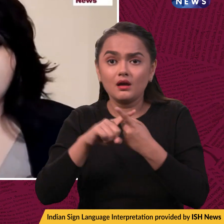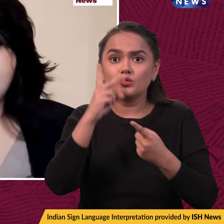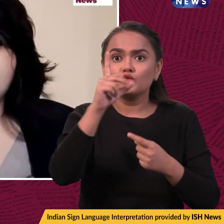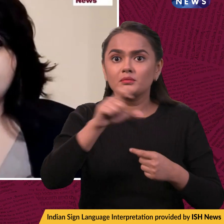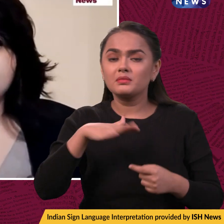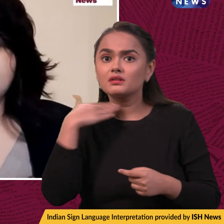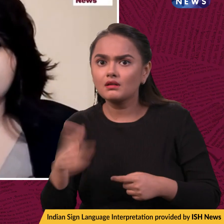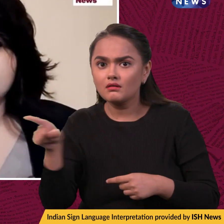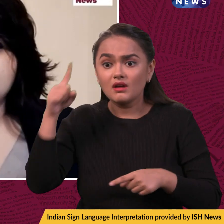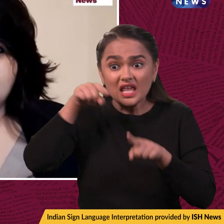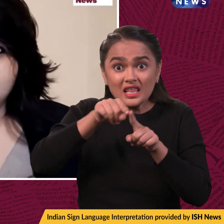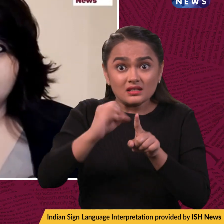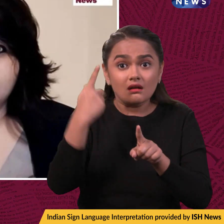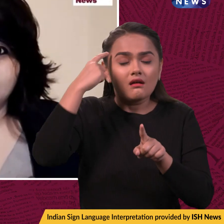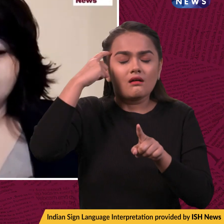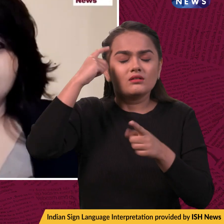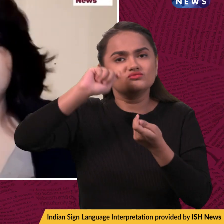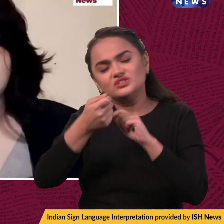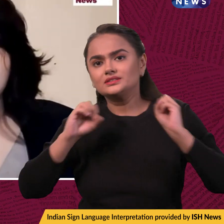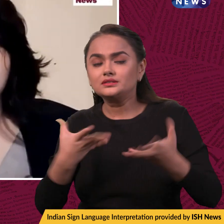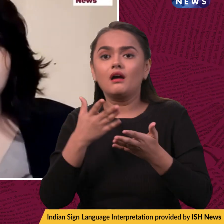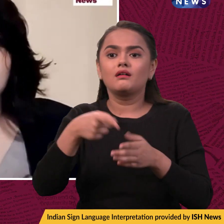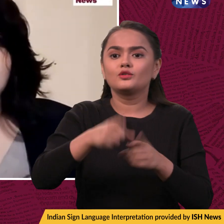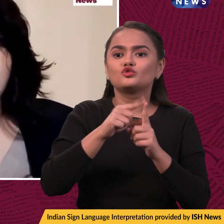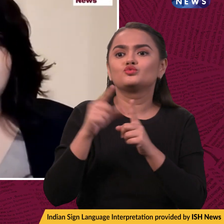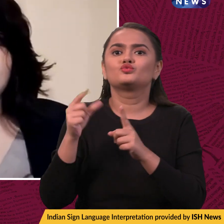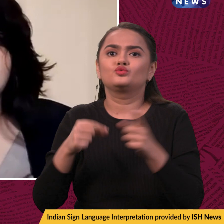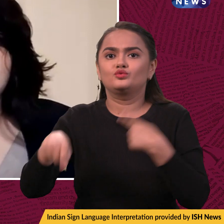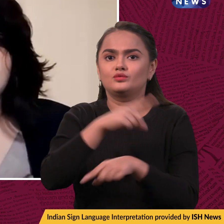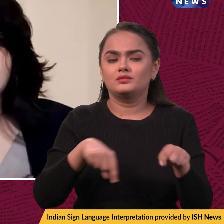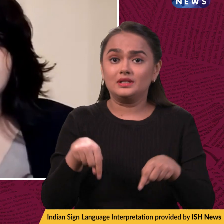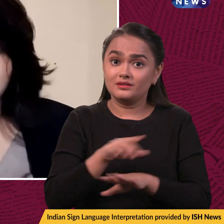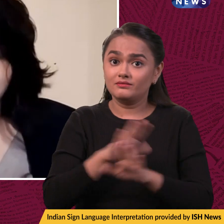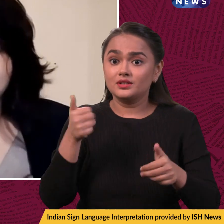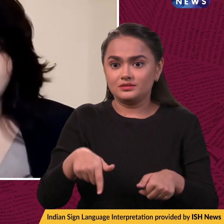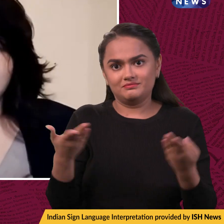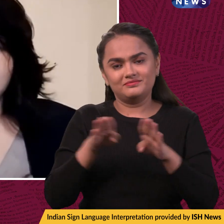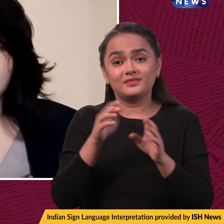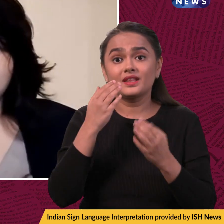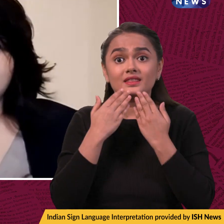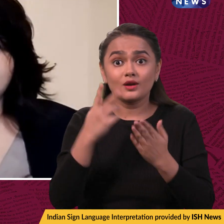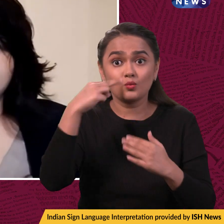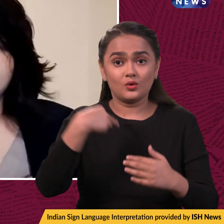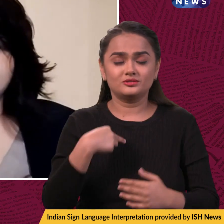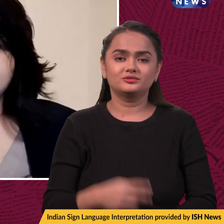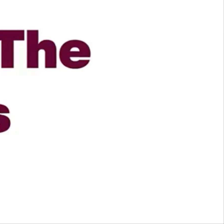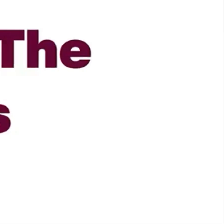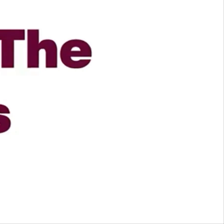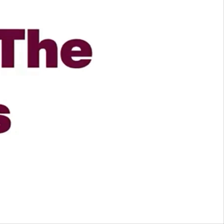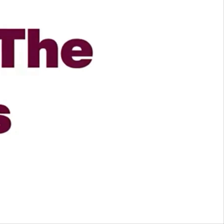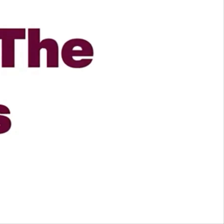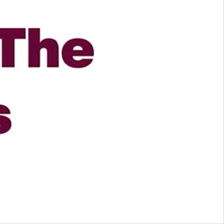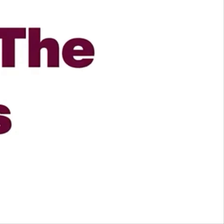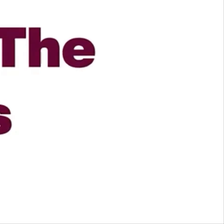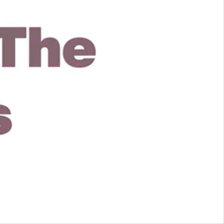people and led to a spike in pollution. That's a wrap on this bulletin. Thank you so much for watching.